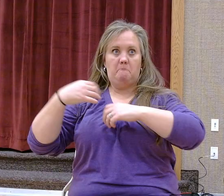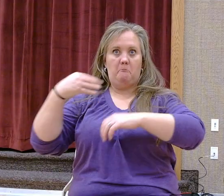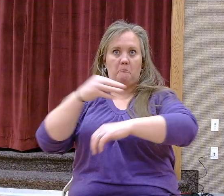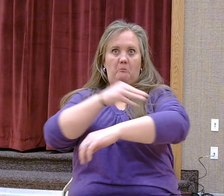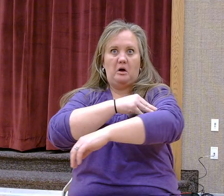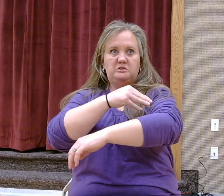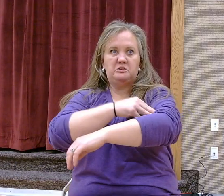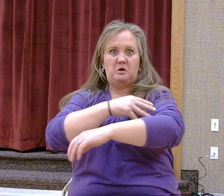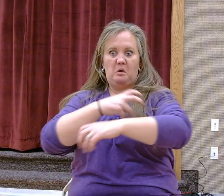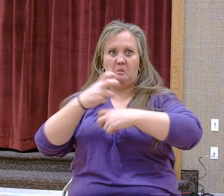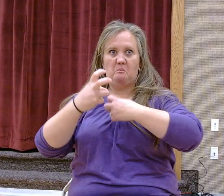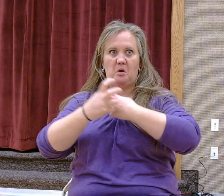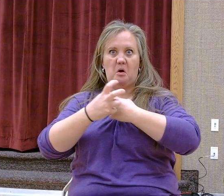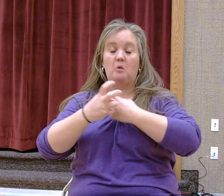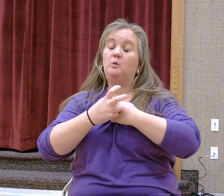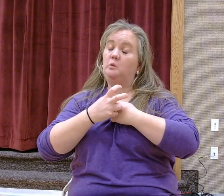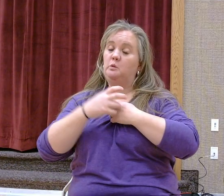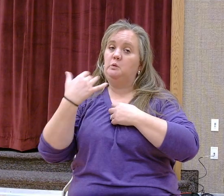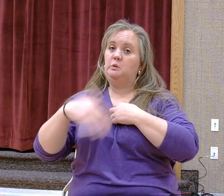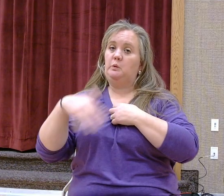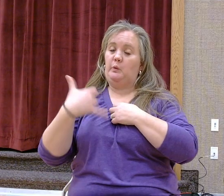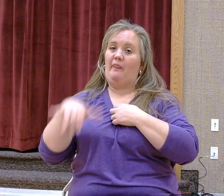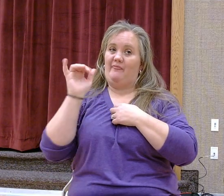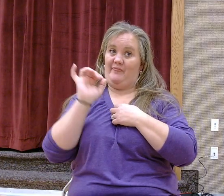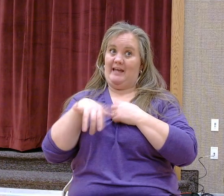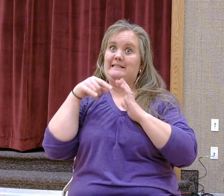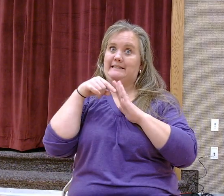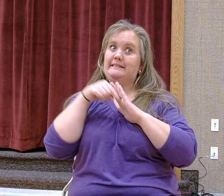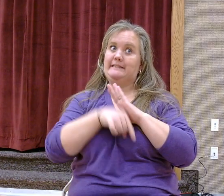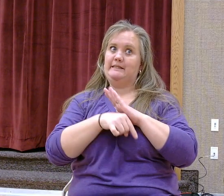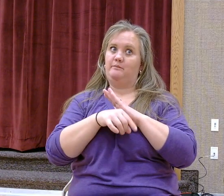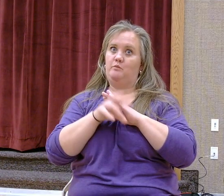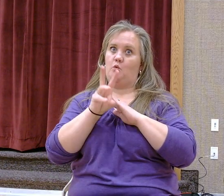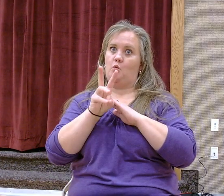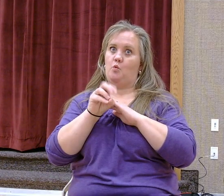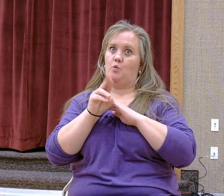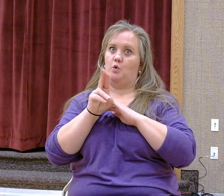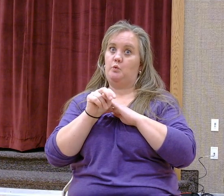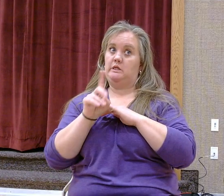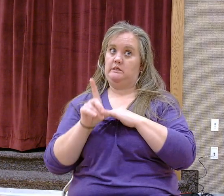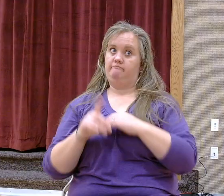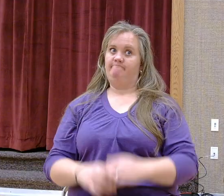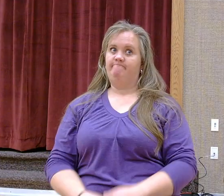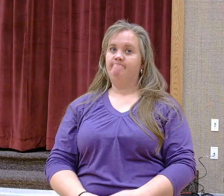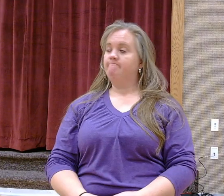bone, that's a deep wound. That's a deep wound. That's what I would classify as deep.